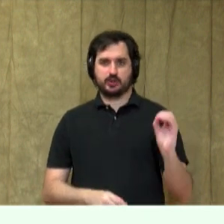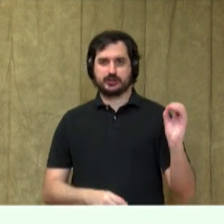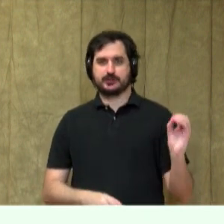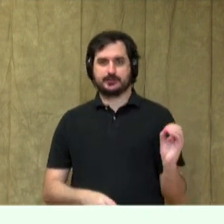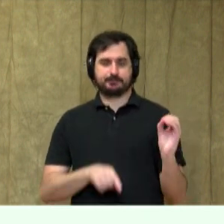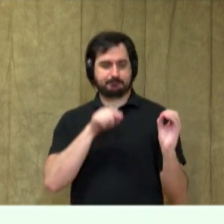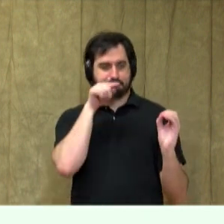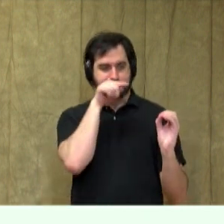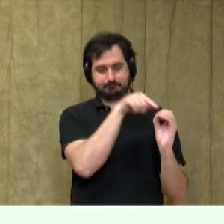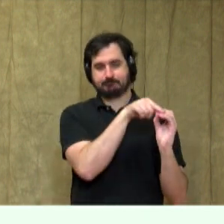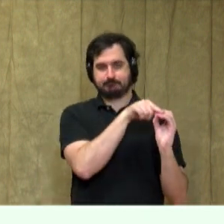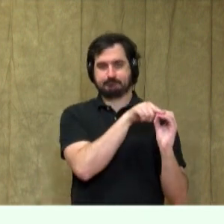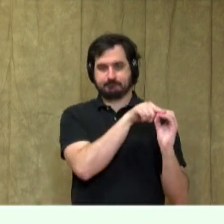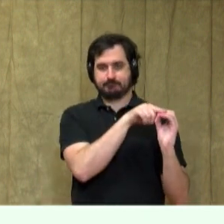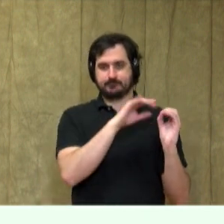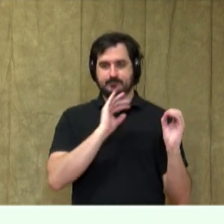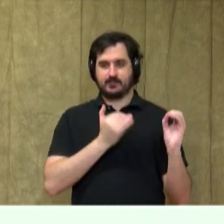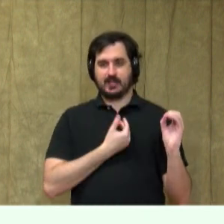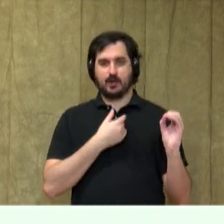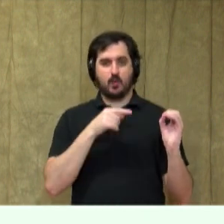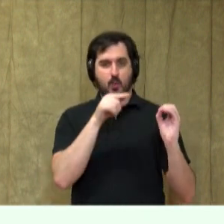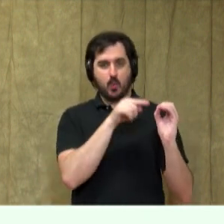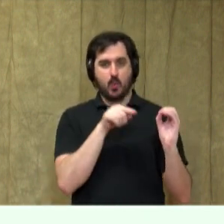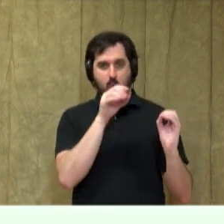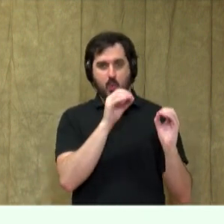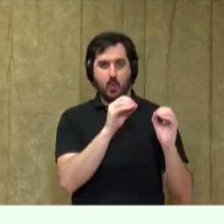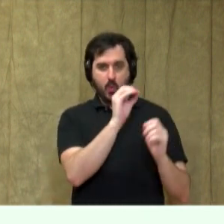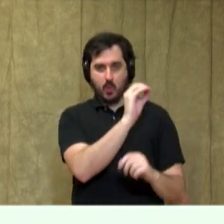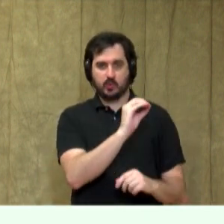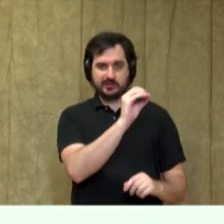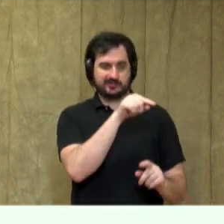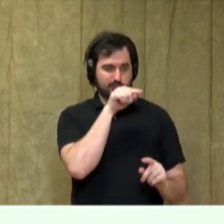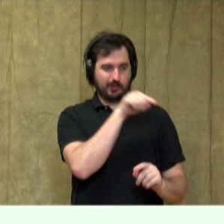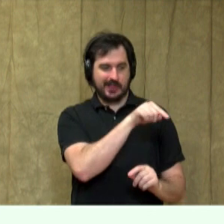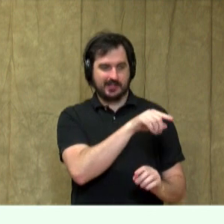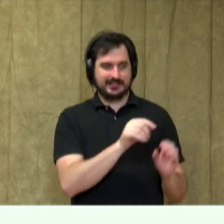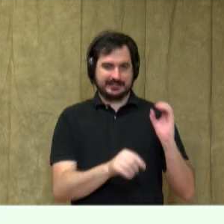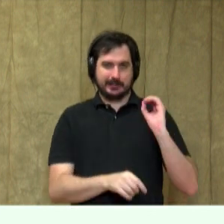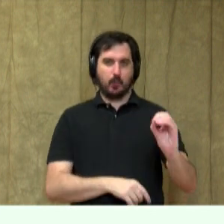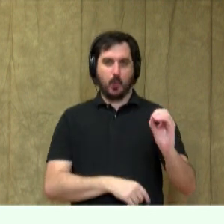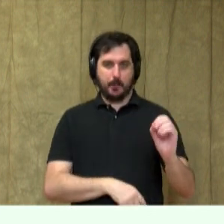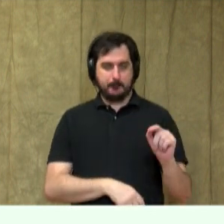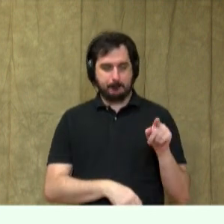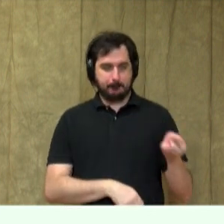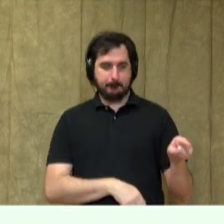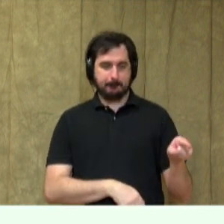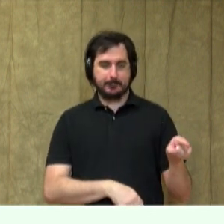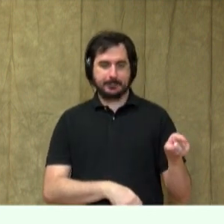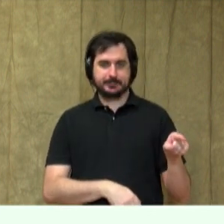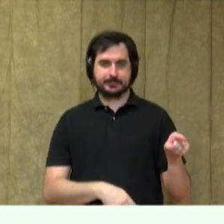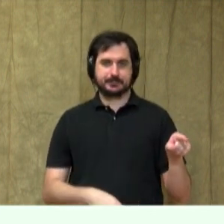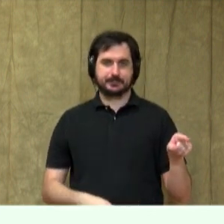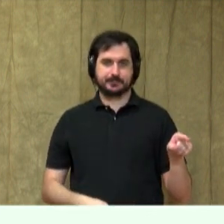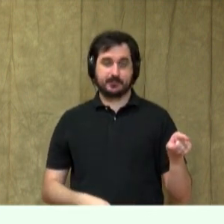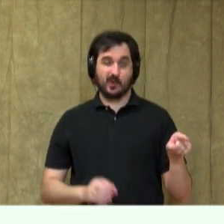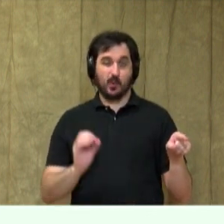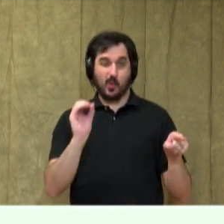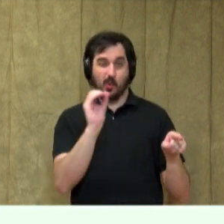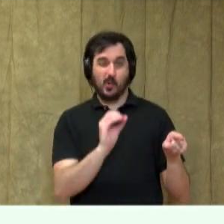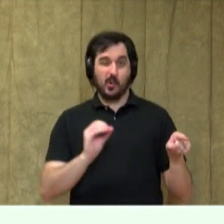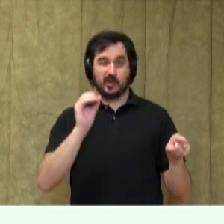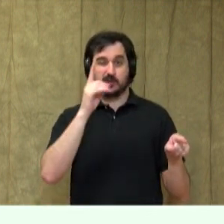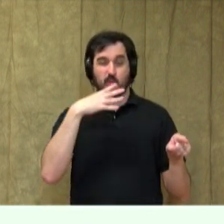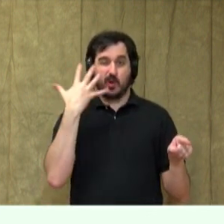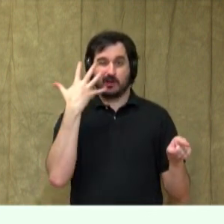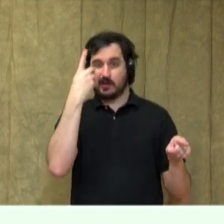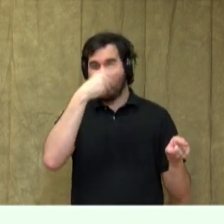origin. Our origin is right here at 0. And the origin, what it looks like, since it's the